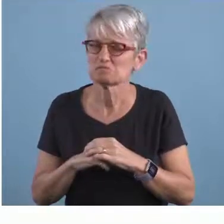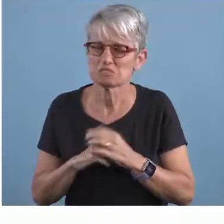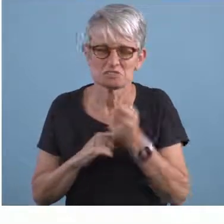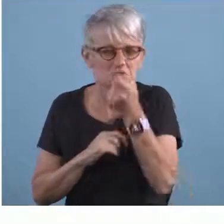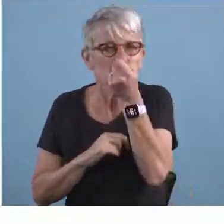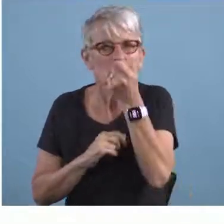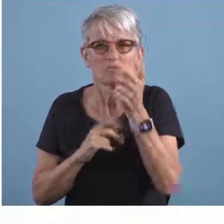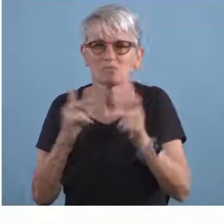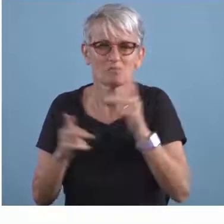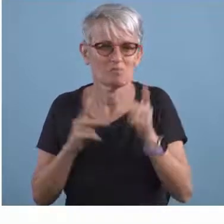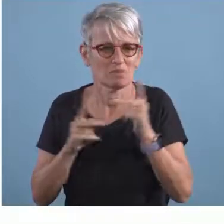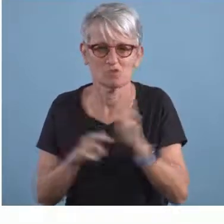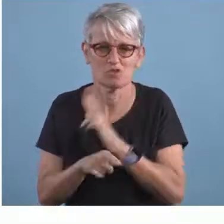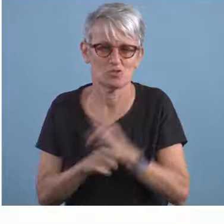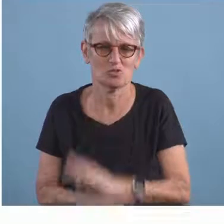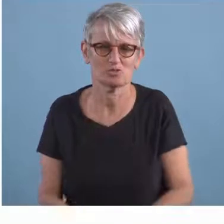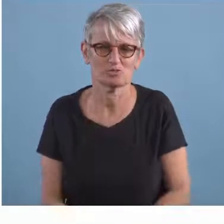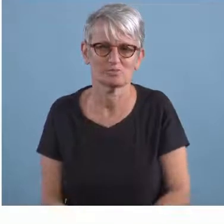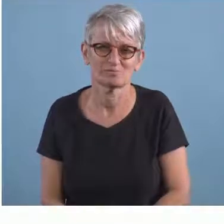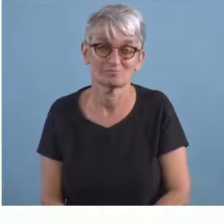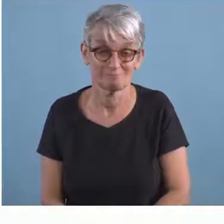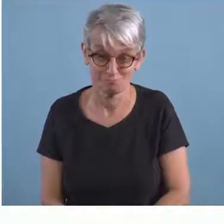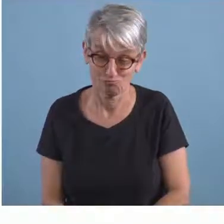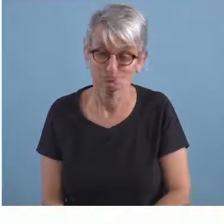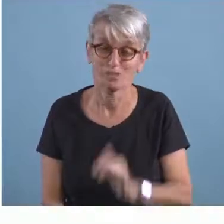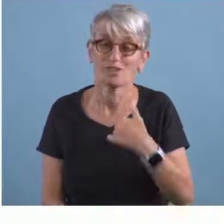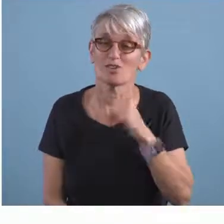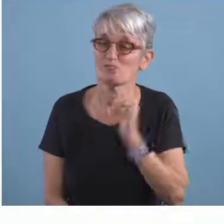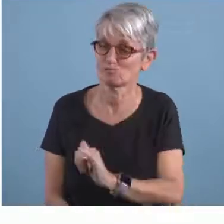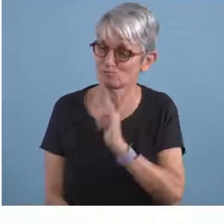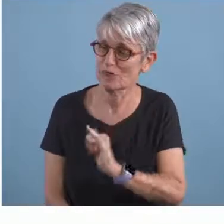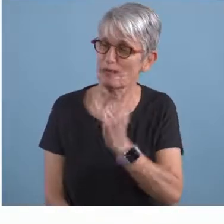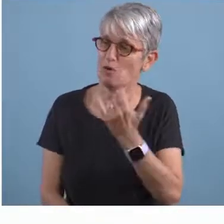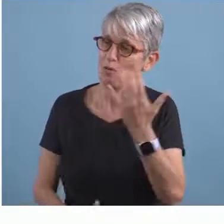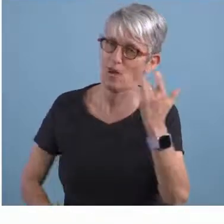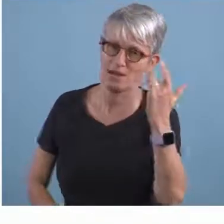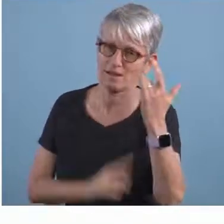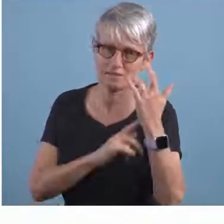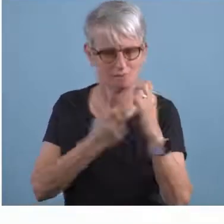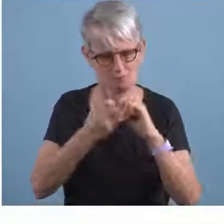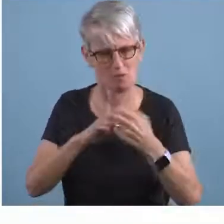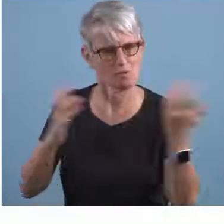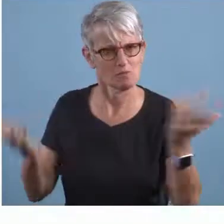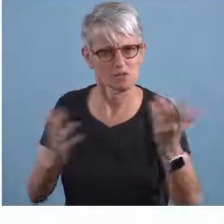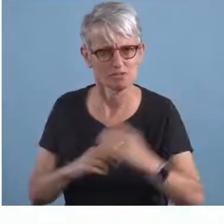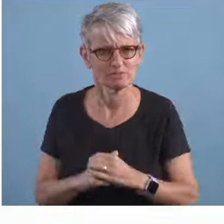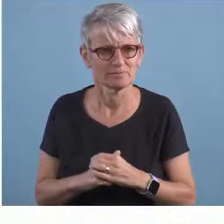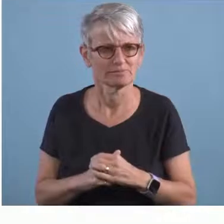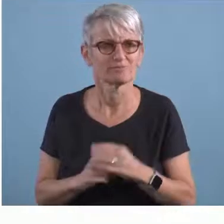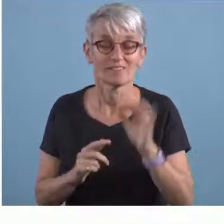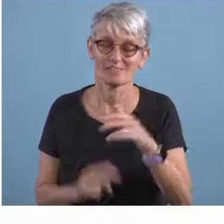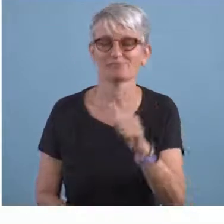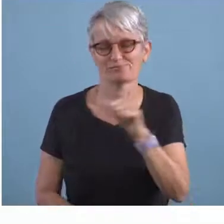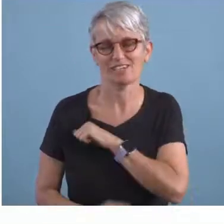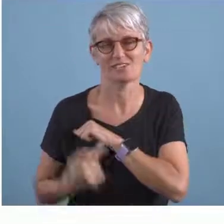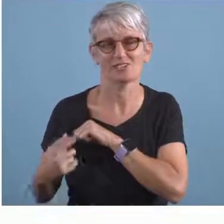low. And we thought, okay, what's the problem? And it comes down to attitude.